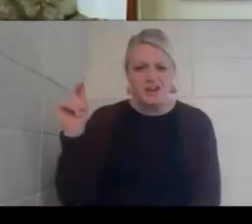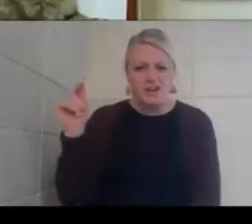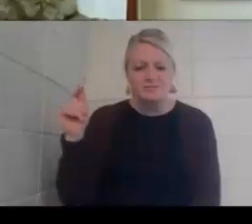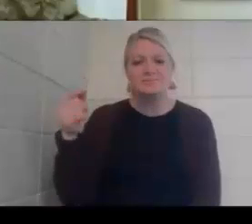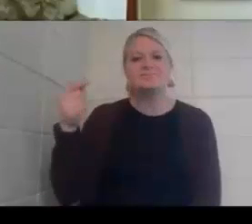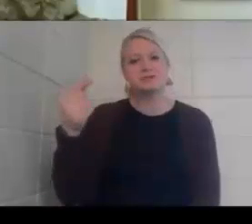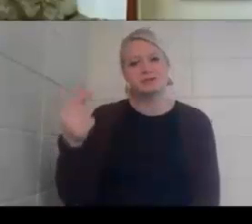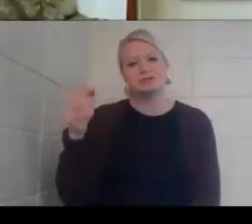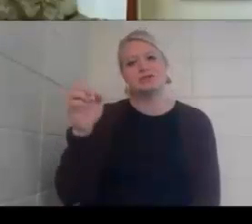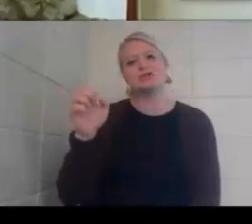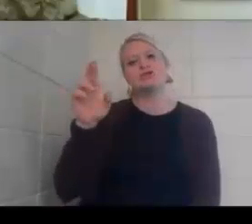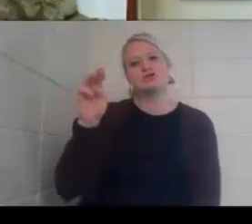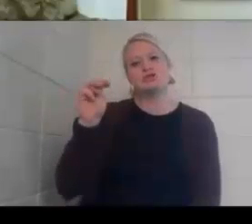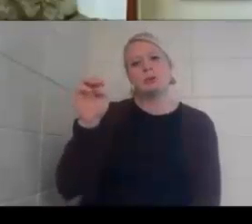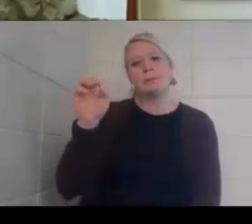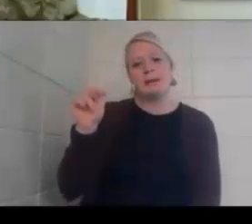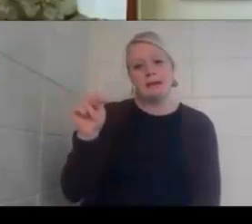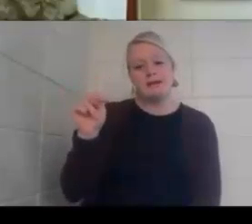What kind of dog is this?